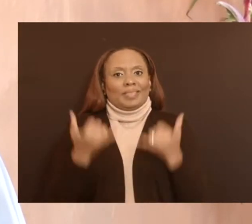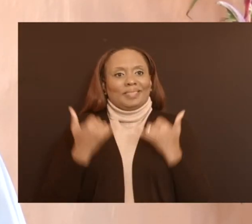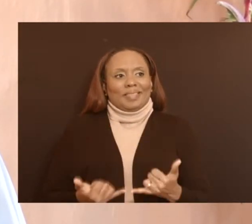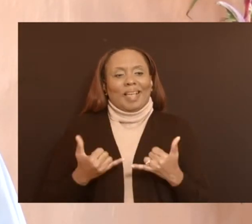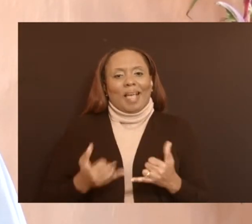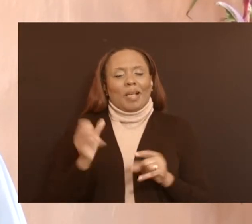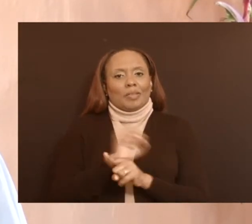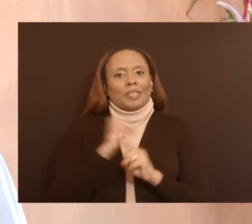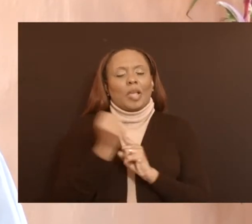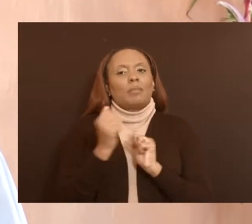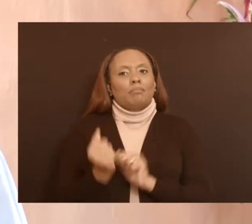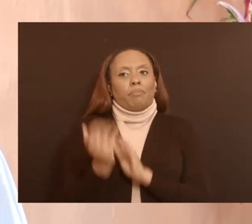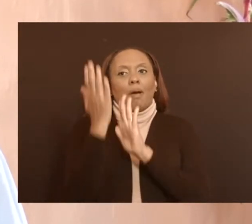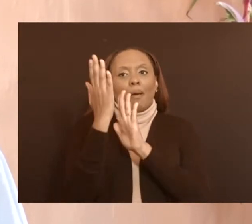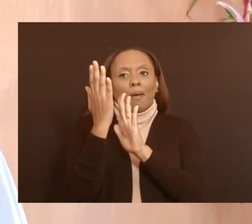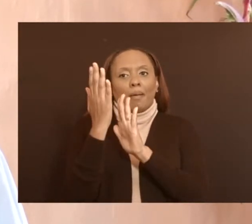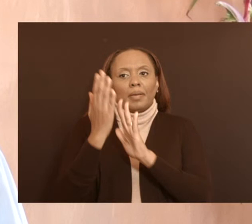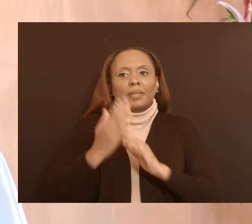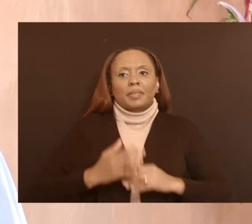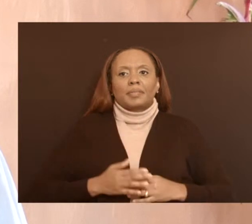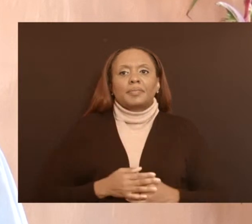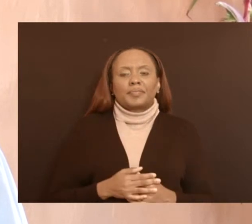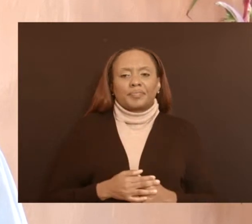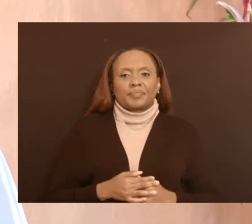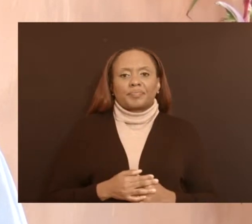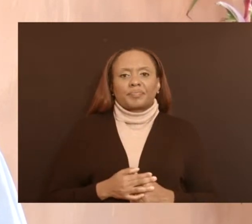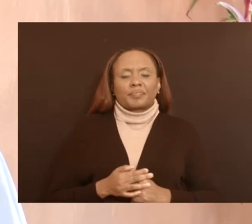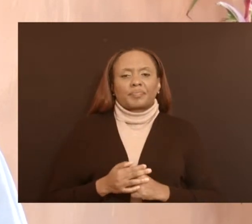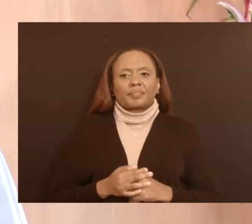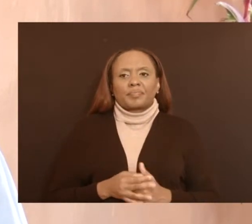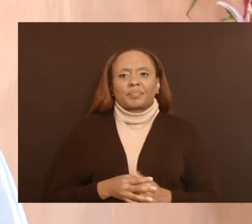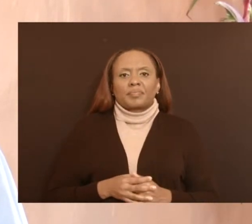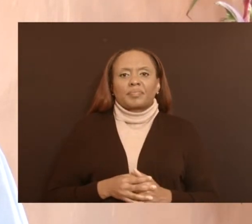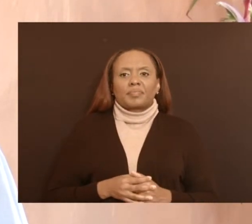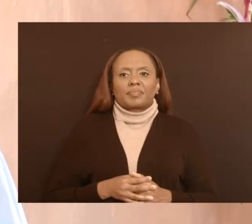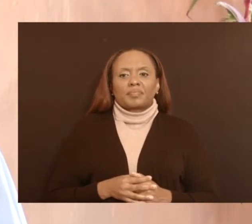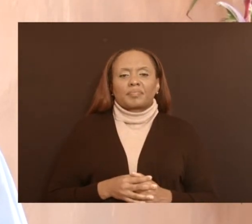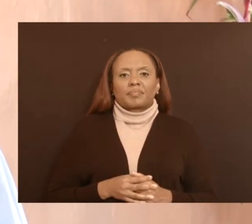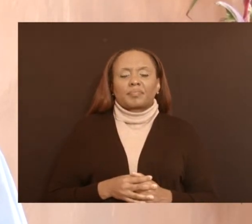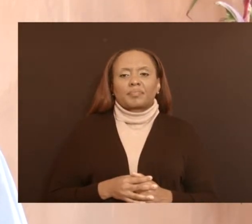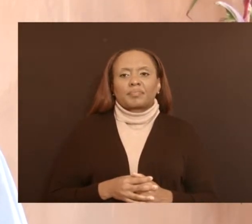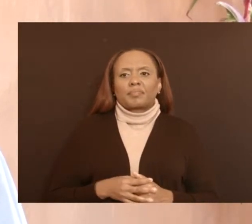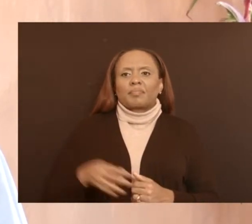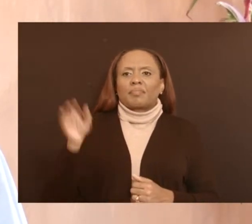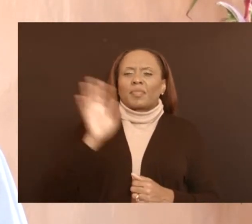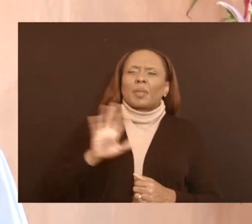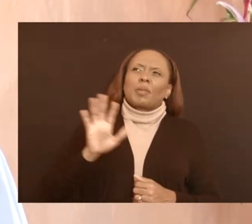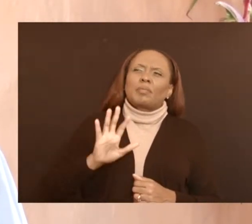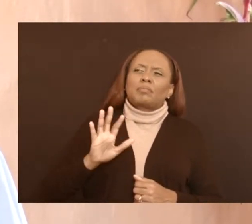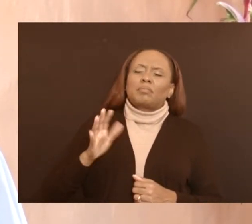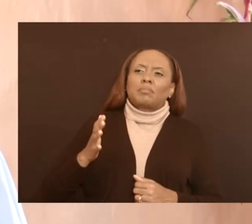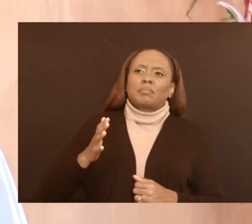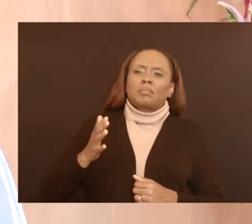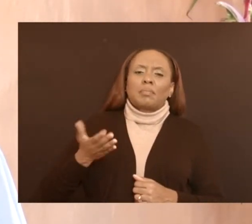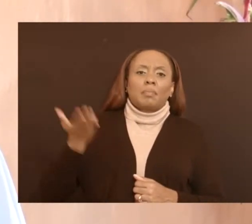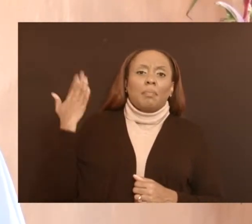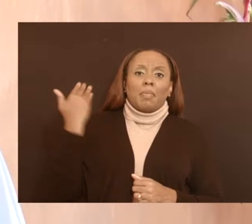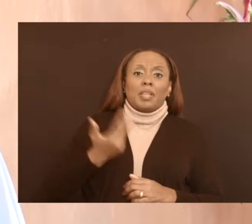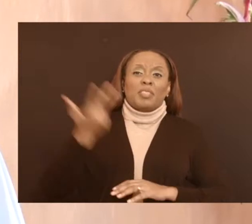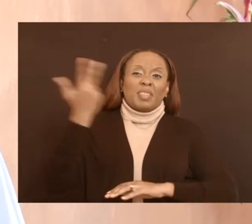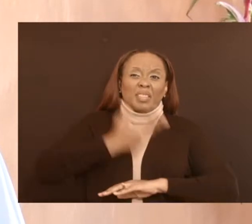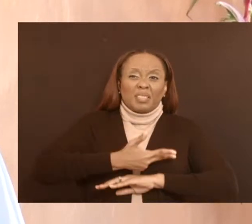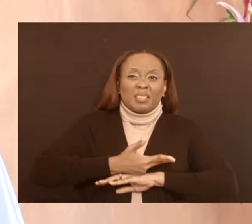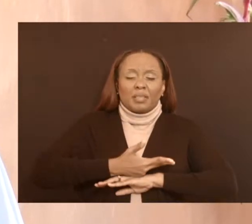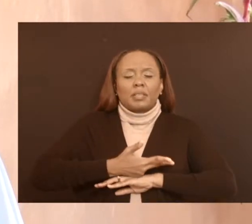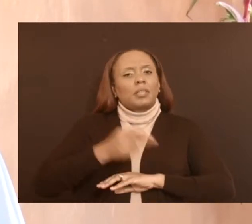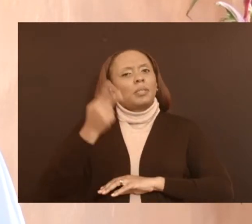face today. I know you would have seen over the last 3 days or so a slight increase in the number of